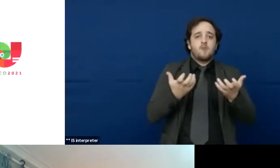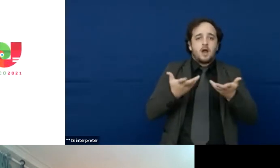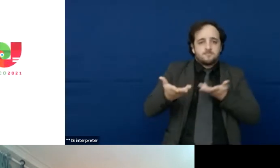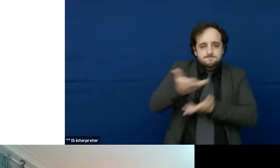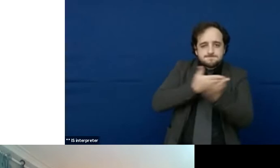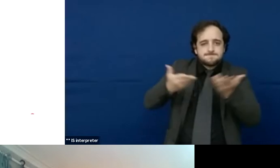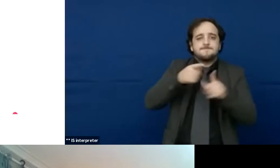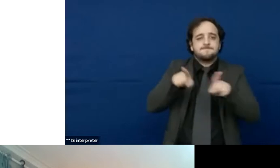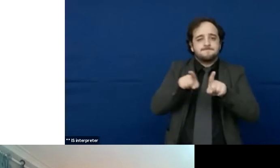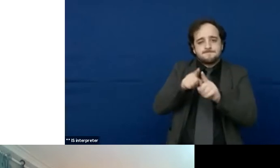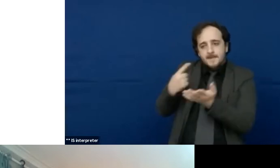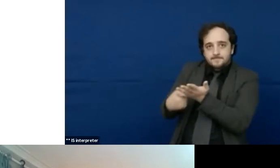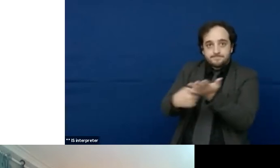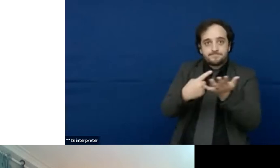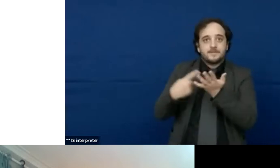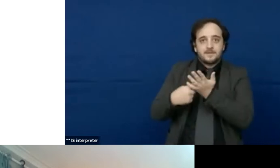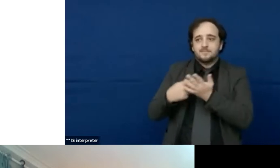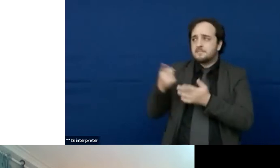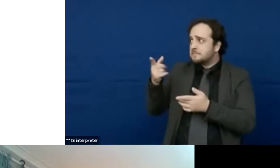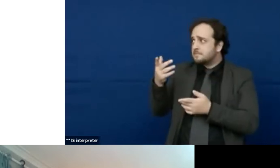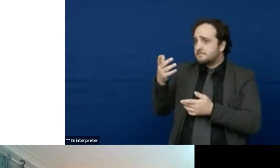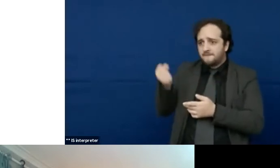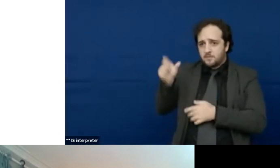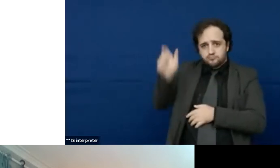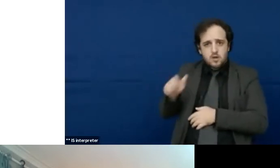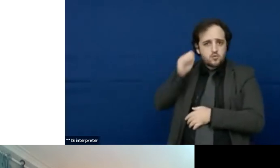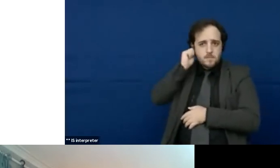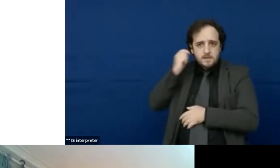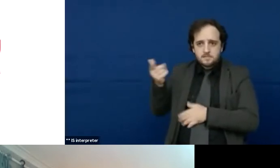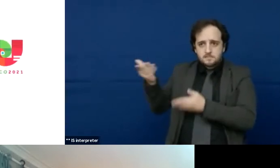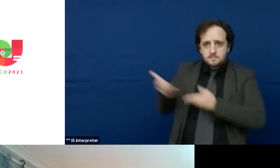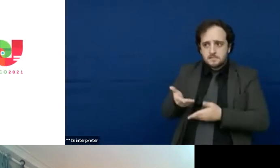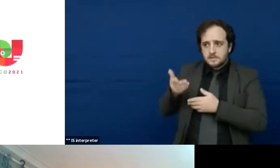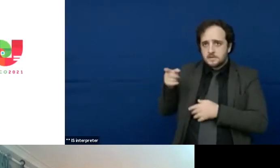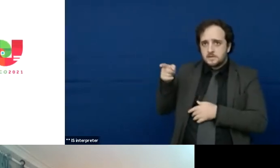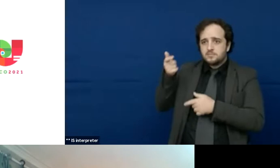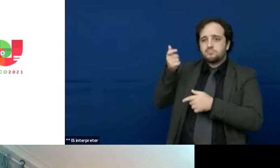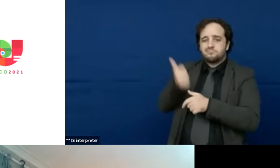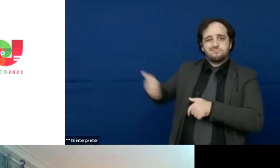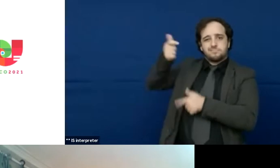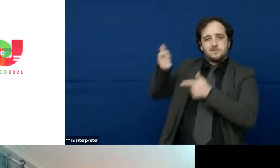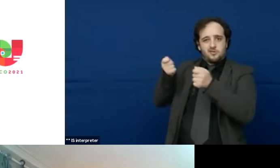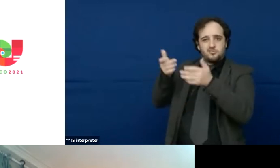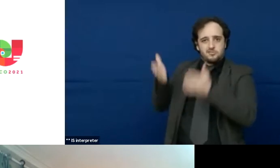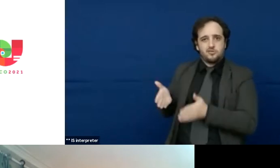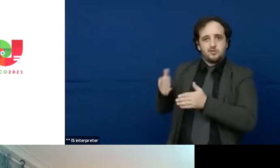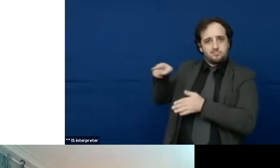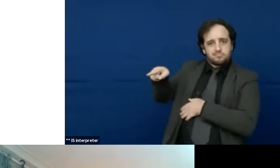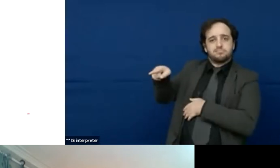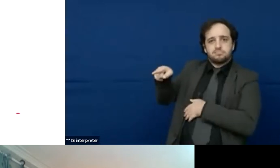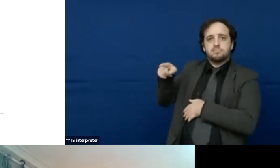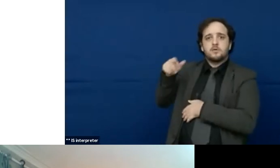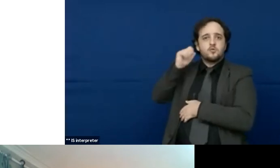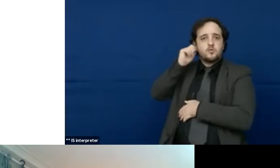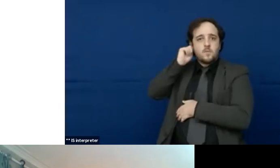Otherwise, while we're waiting for her to join us, I would like to move next to